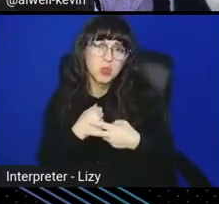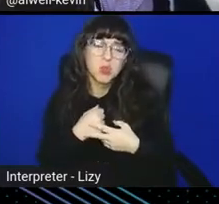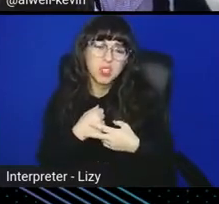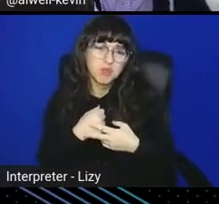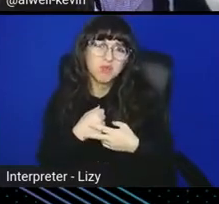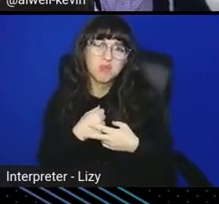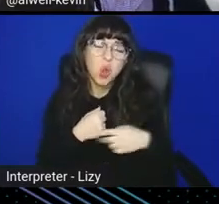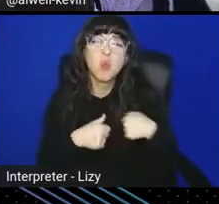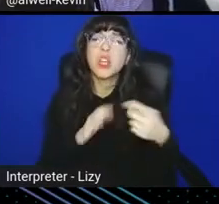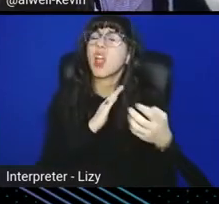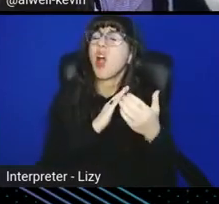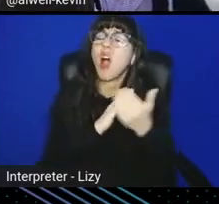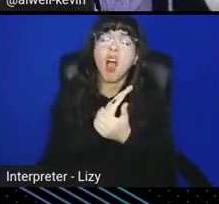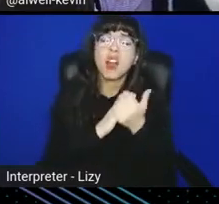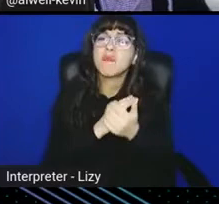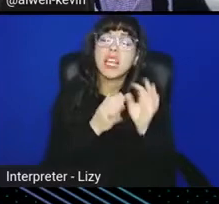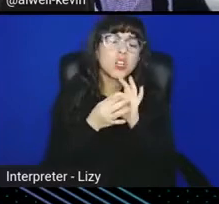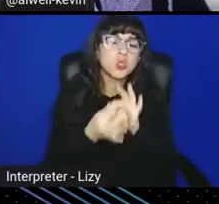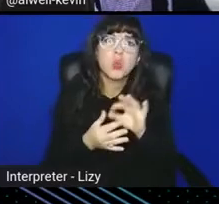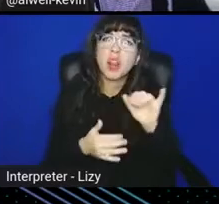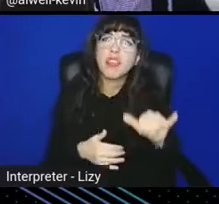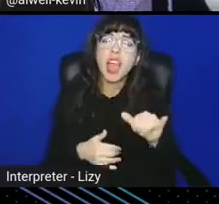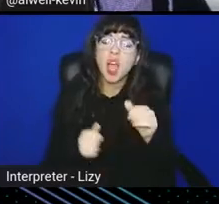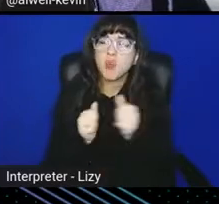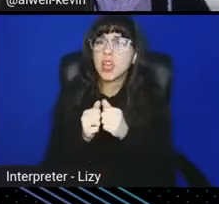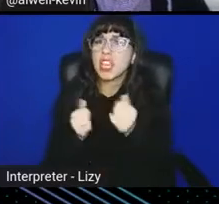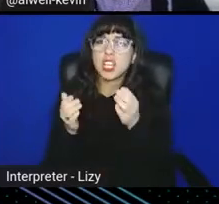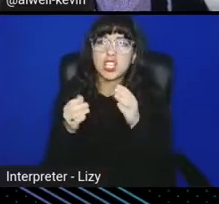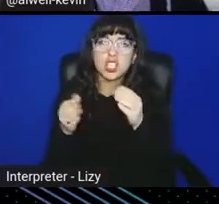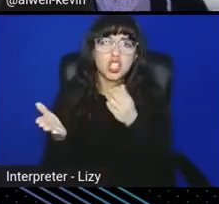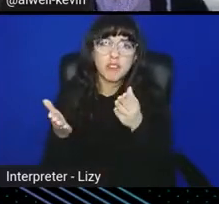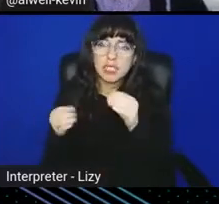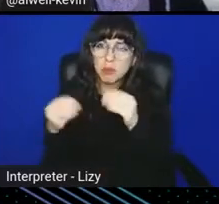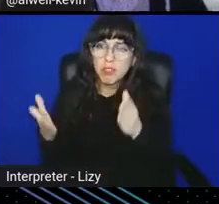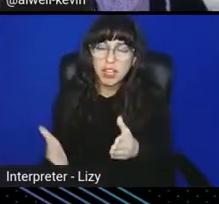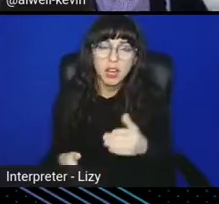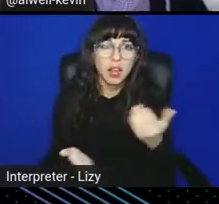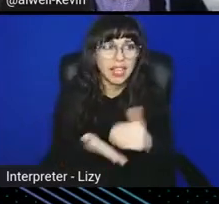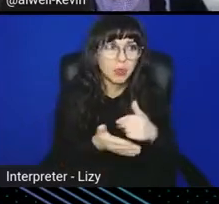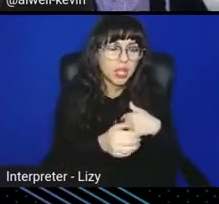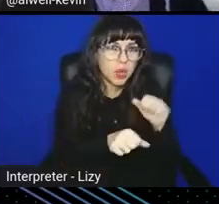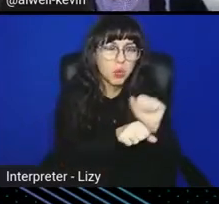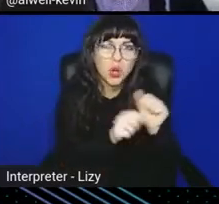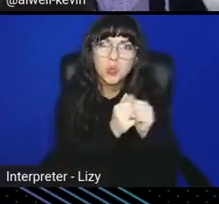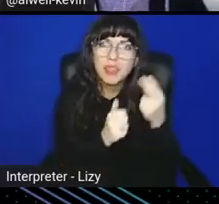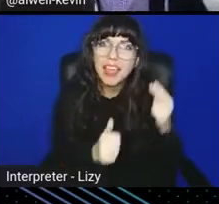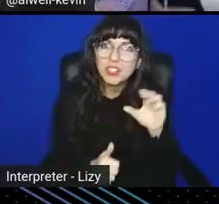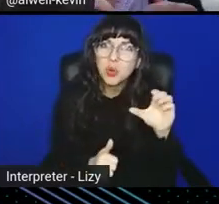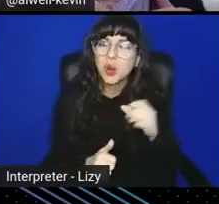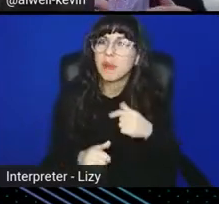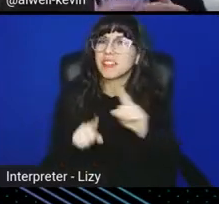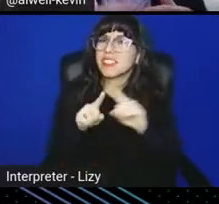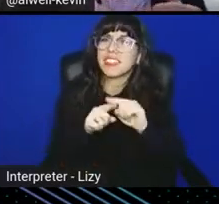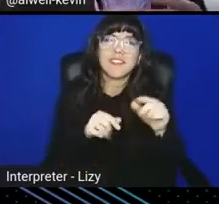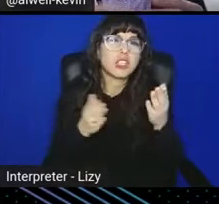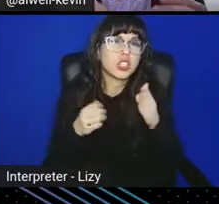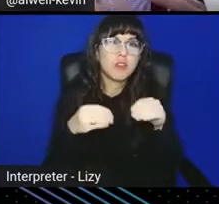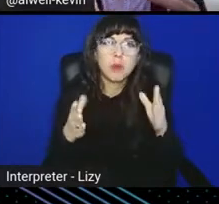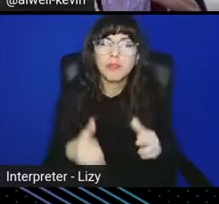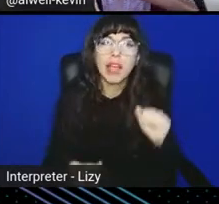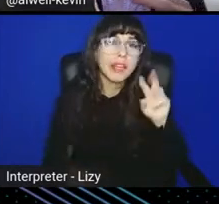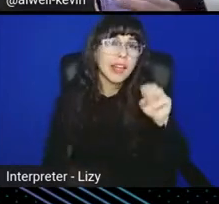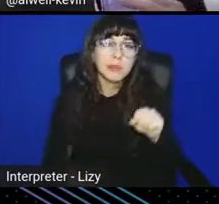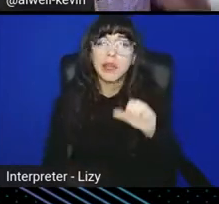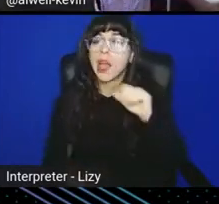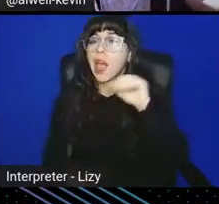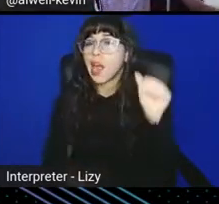automatically associate these credentials with a service provider. So again, we work with HashiCorp, we work with all these different service providers, whether that's AWS, Azure,